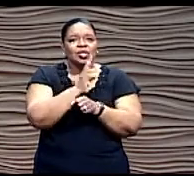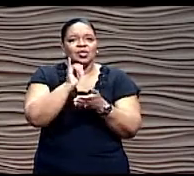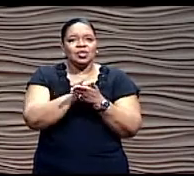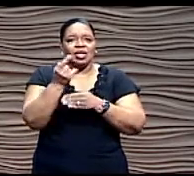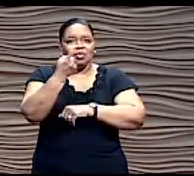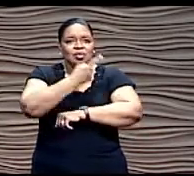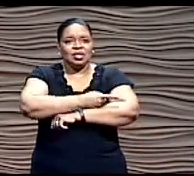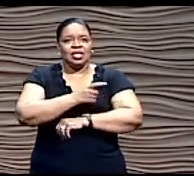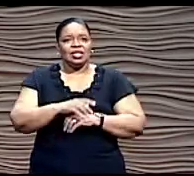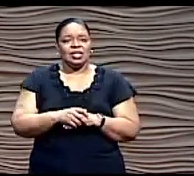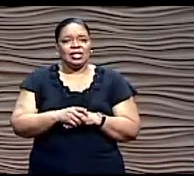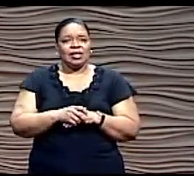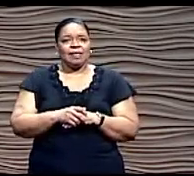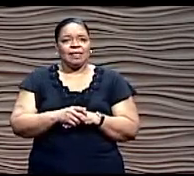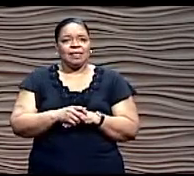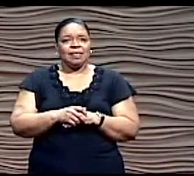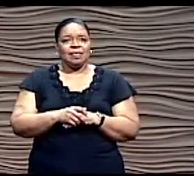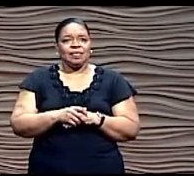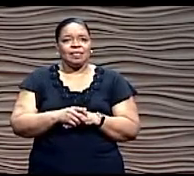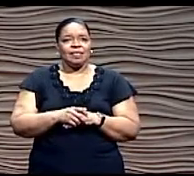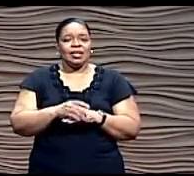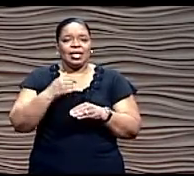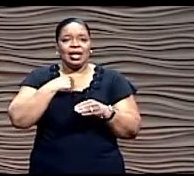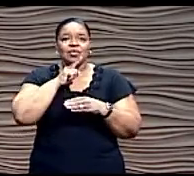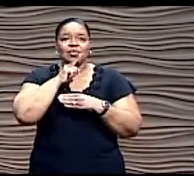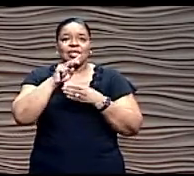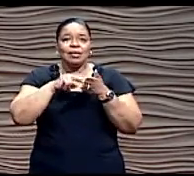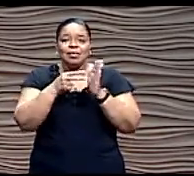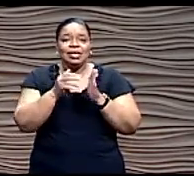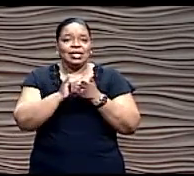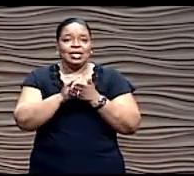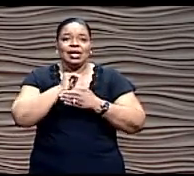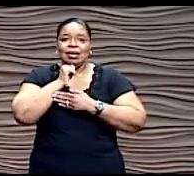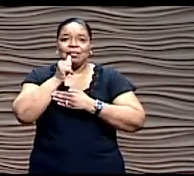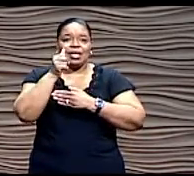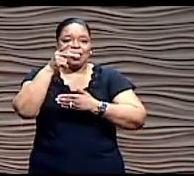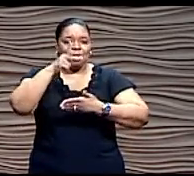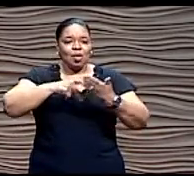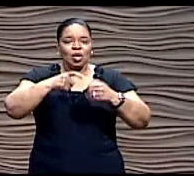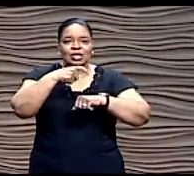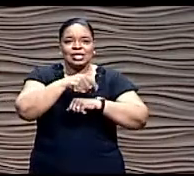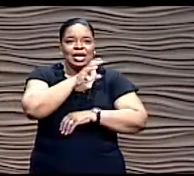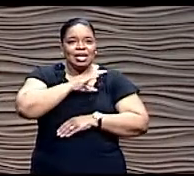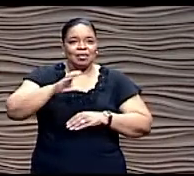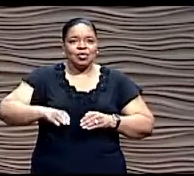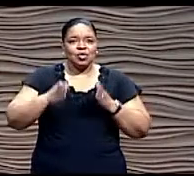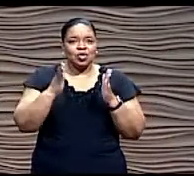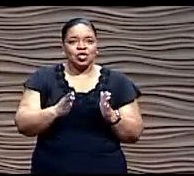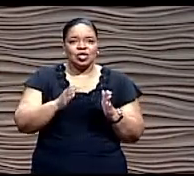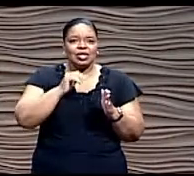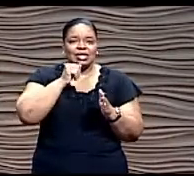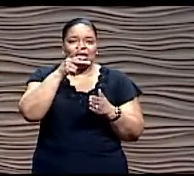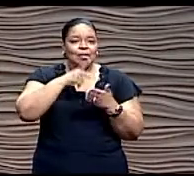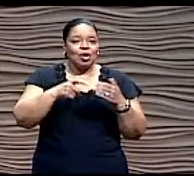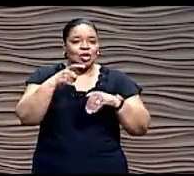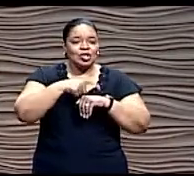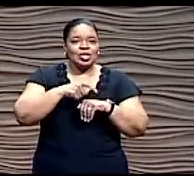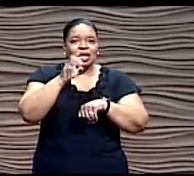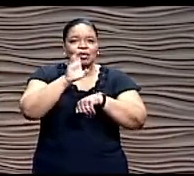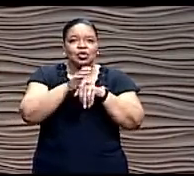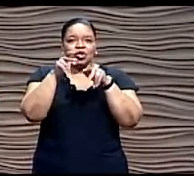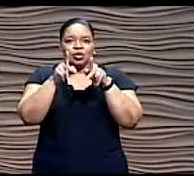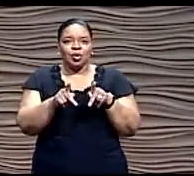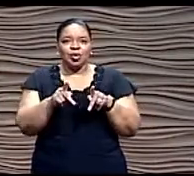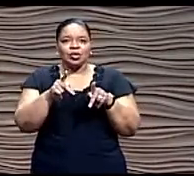day. He said, I mean that. I'm not a part-time Christian. I'm not a part-time church person. He said,